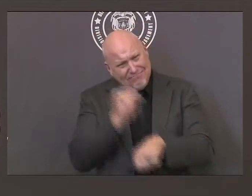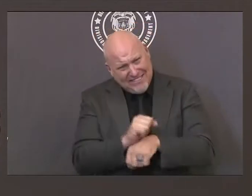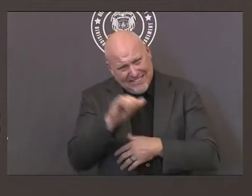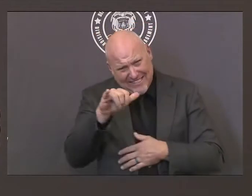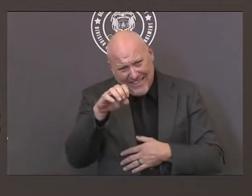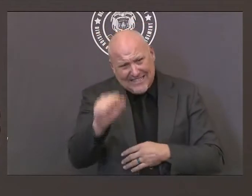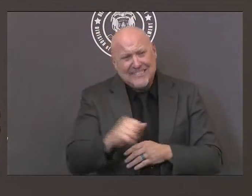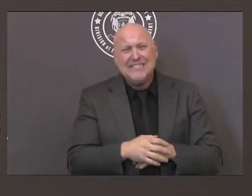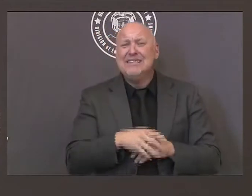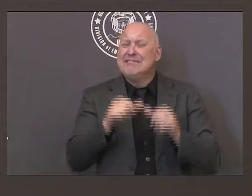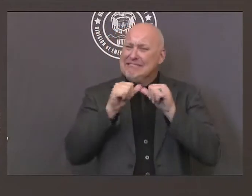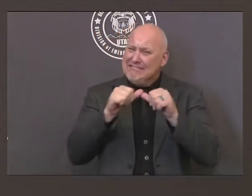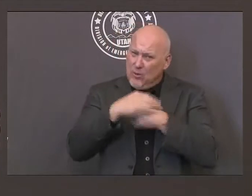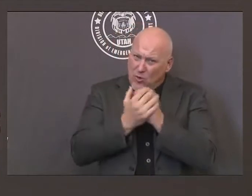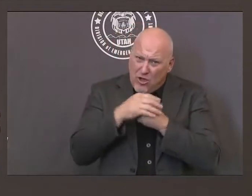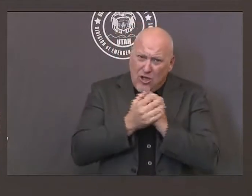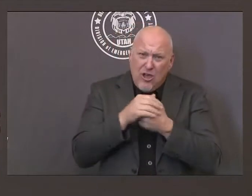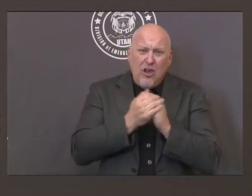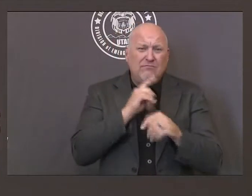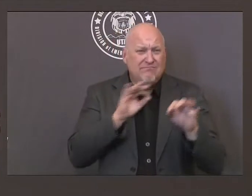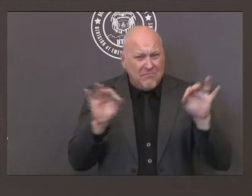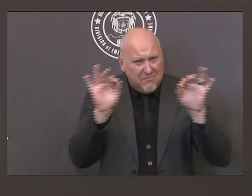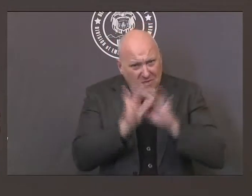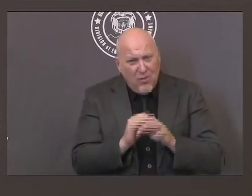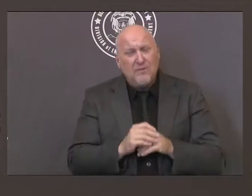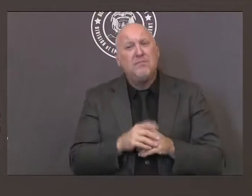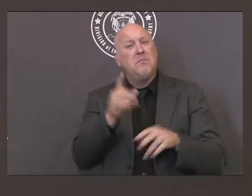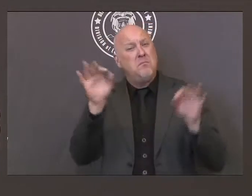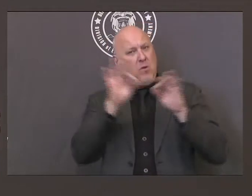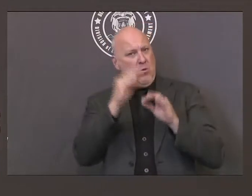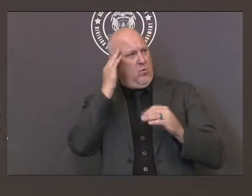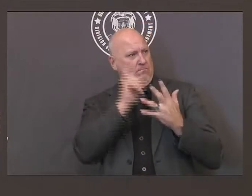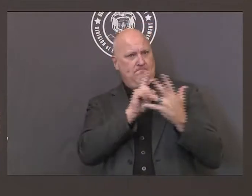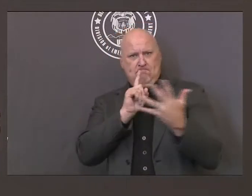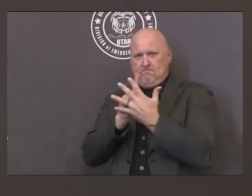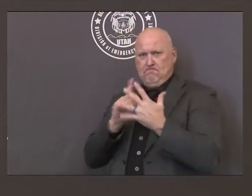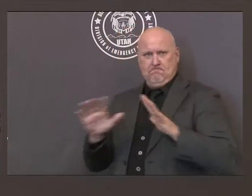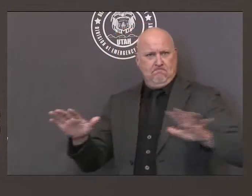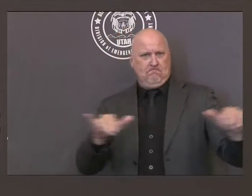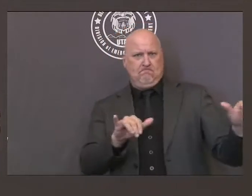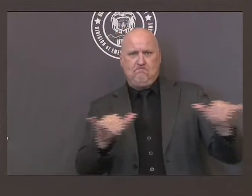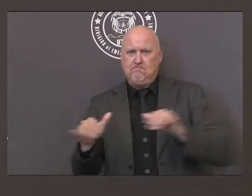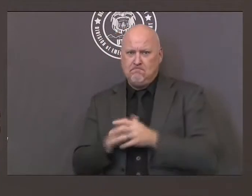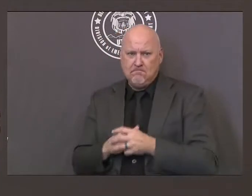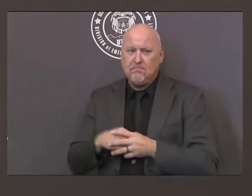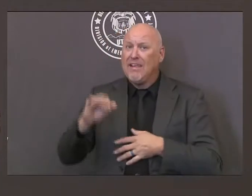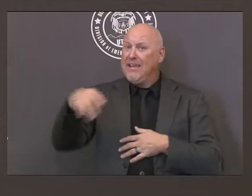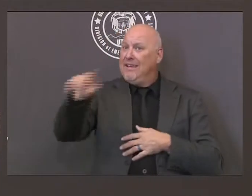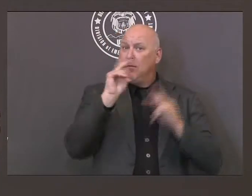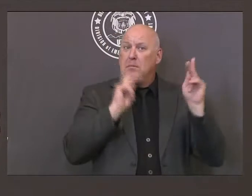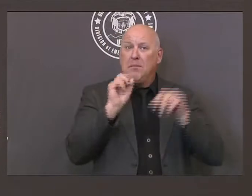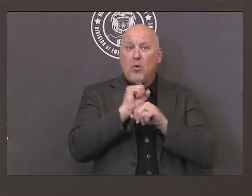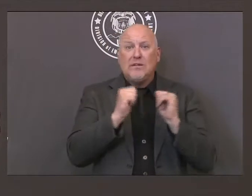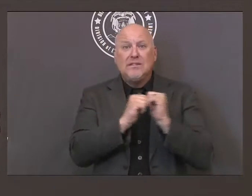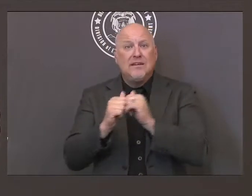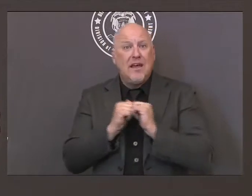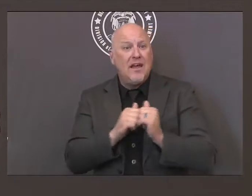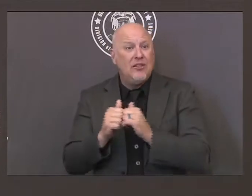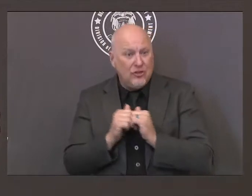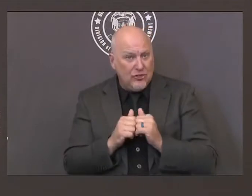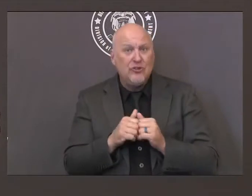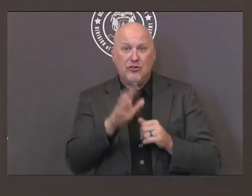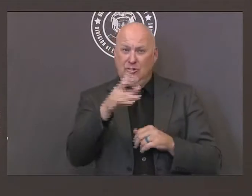together. Our efforts together as a community, it's making a difference. The number, the 7-day average number, it's just